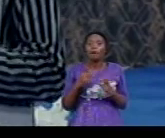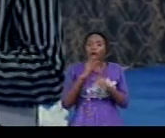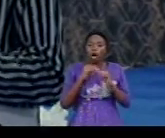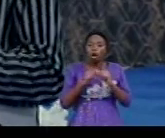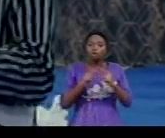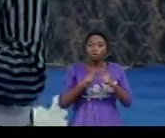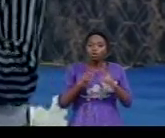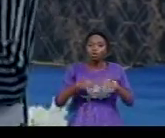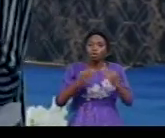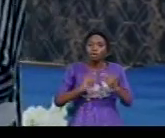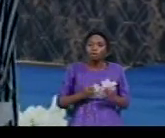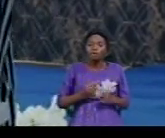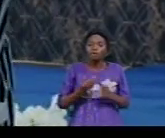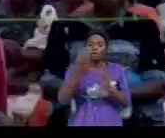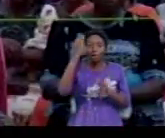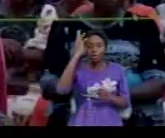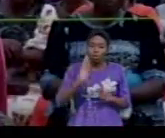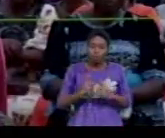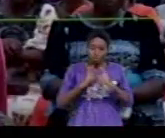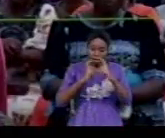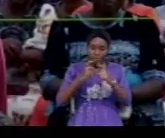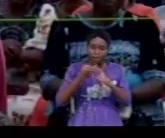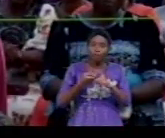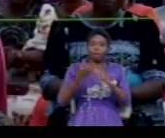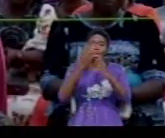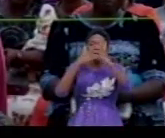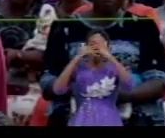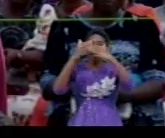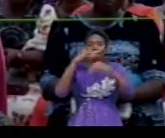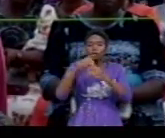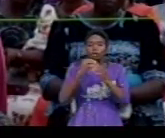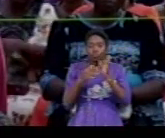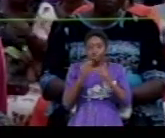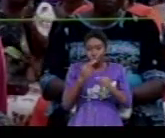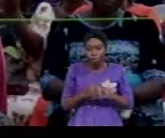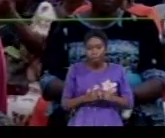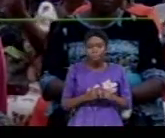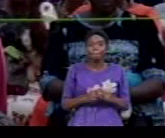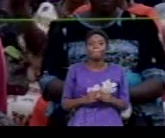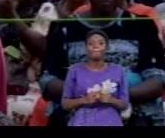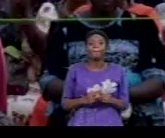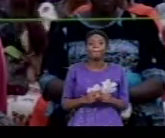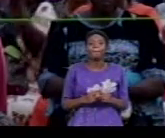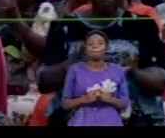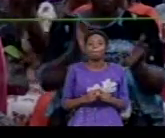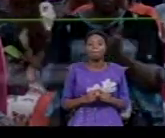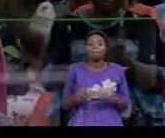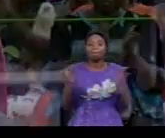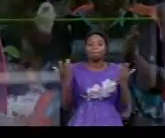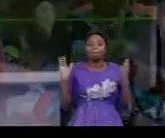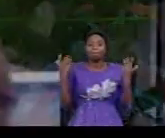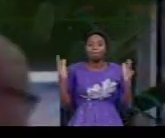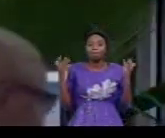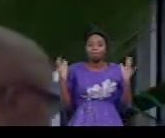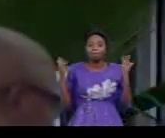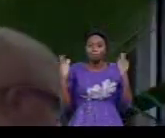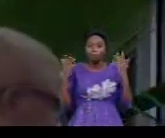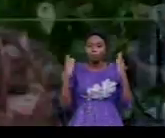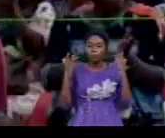King from heaven in Jesus' name. All right. Put your hands together for the Lord.